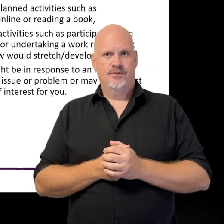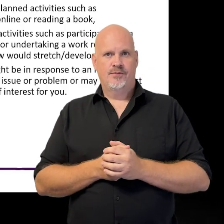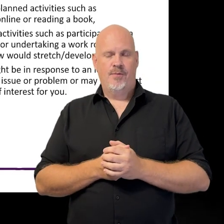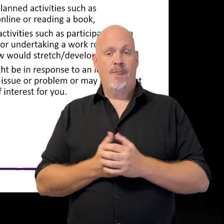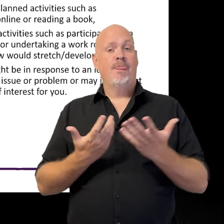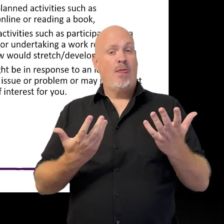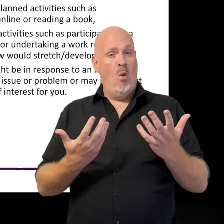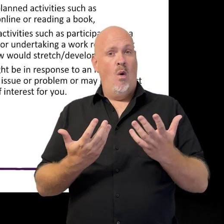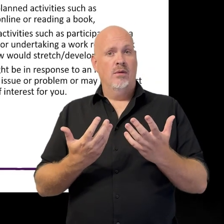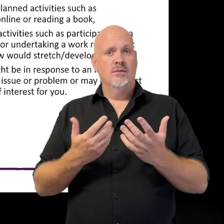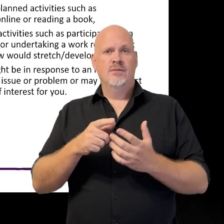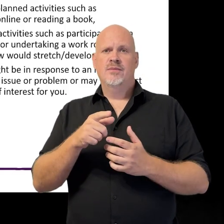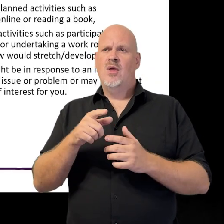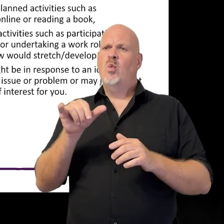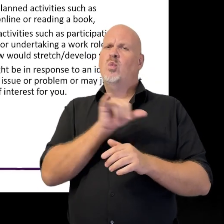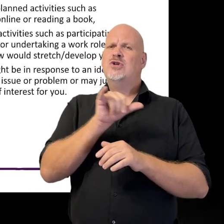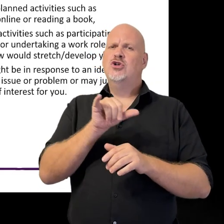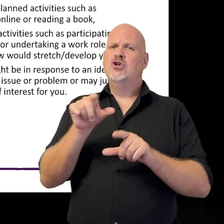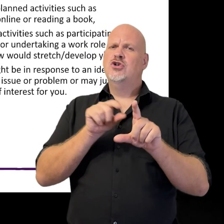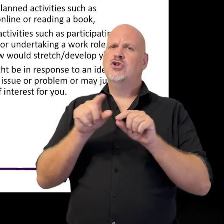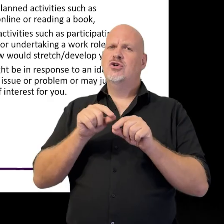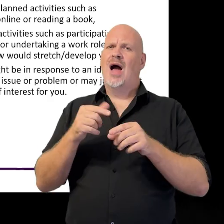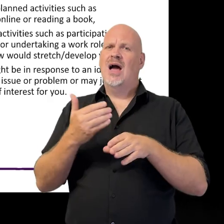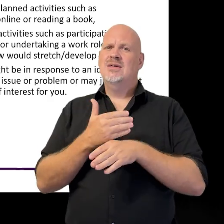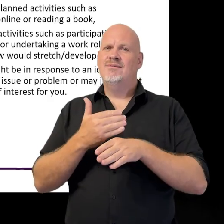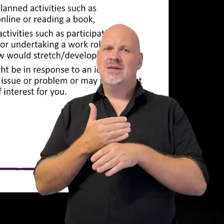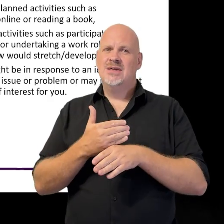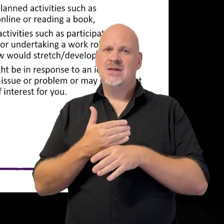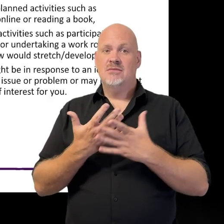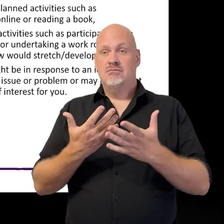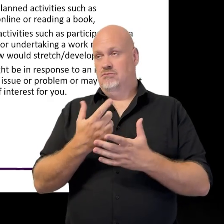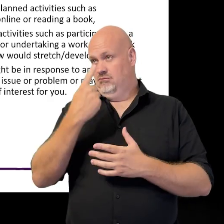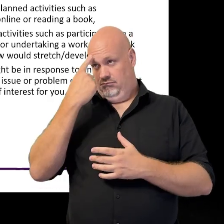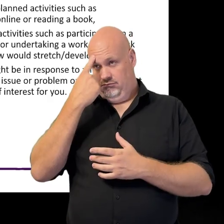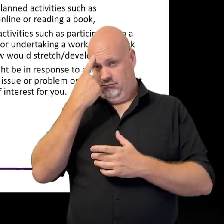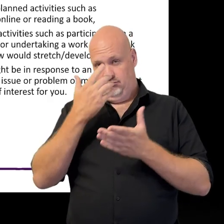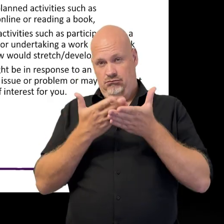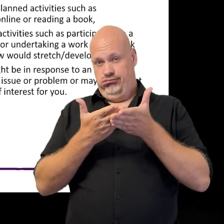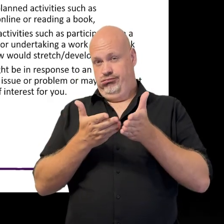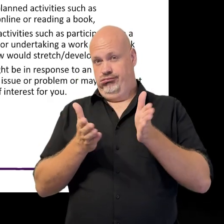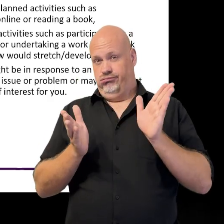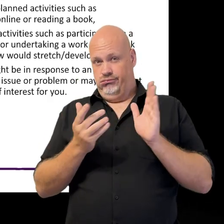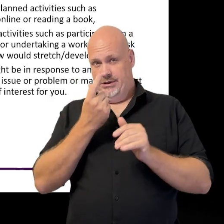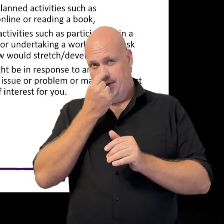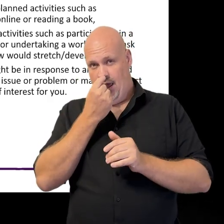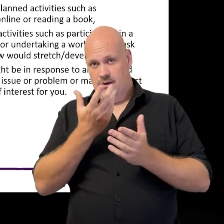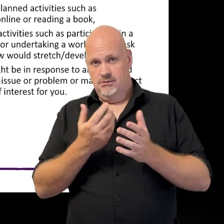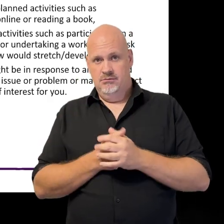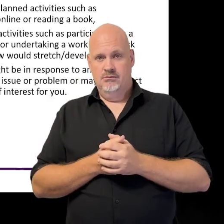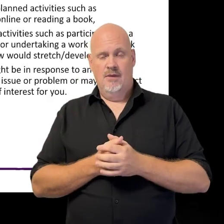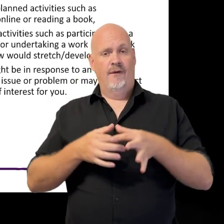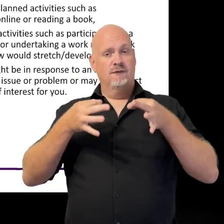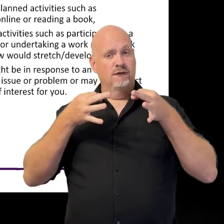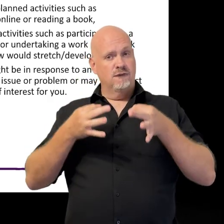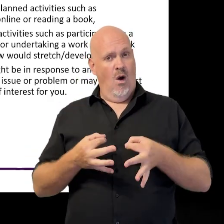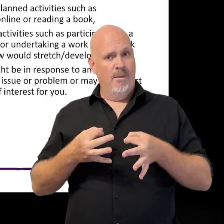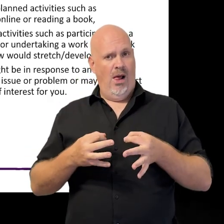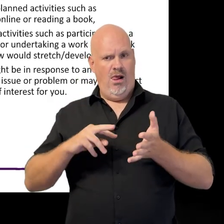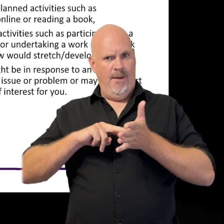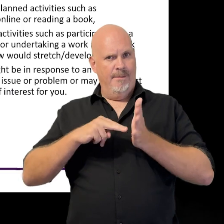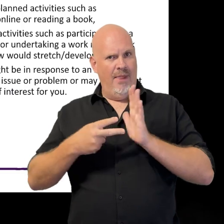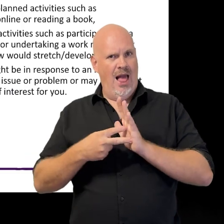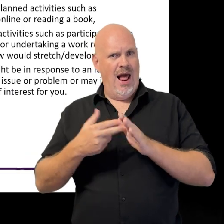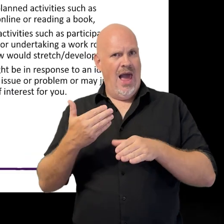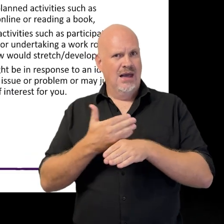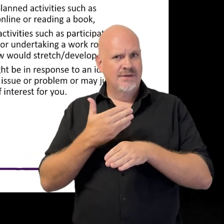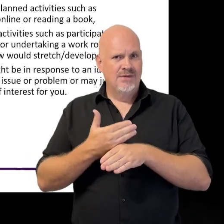well. So 2 examples at least from the last 2 years of development activities you have undertaken. When it comes to